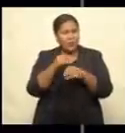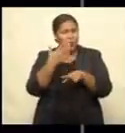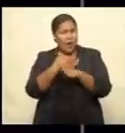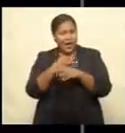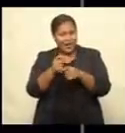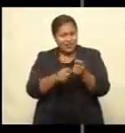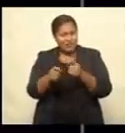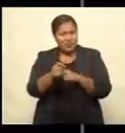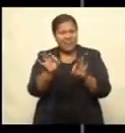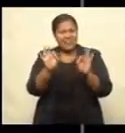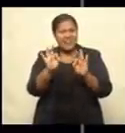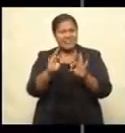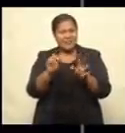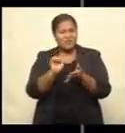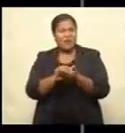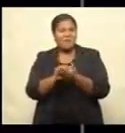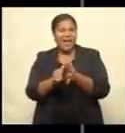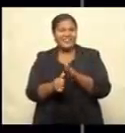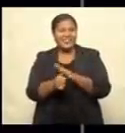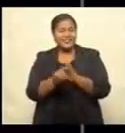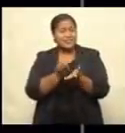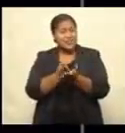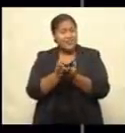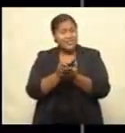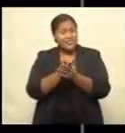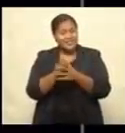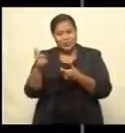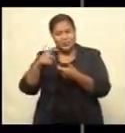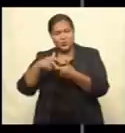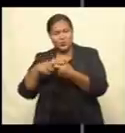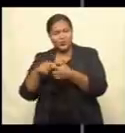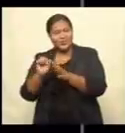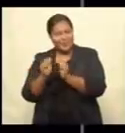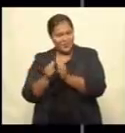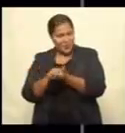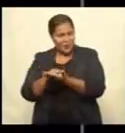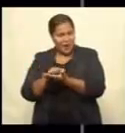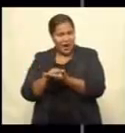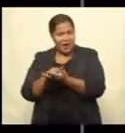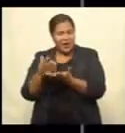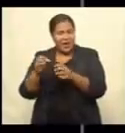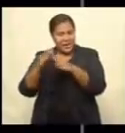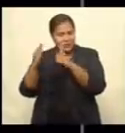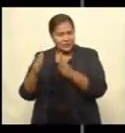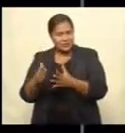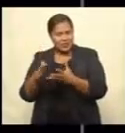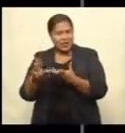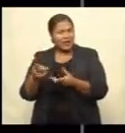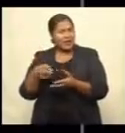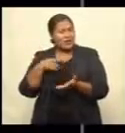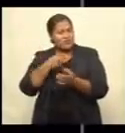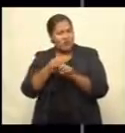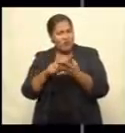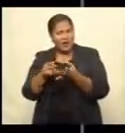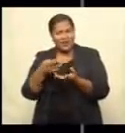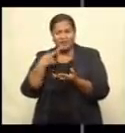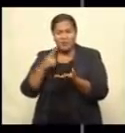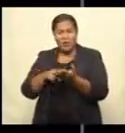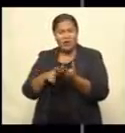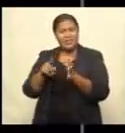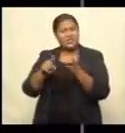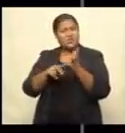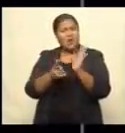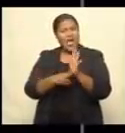don't have access to services enjoyed by the formal sector. Koroi Tandulala reports the United Nations is exploring ways to